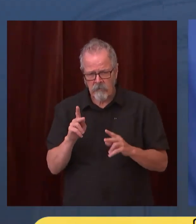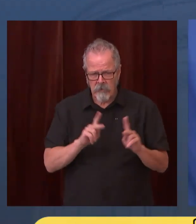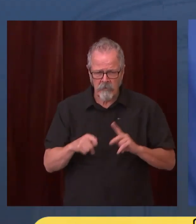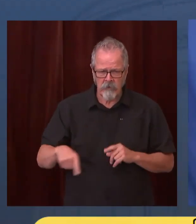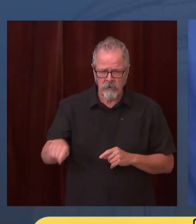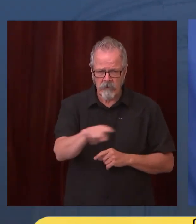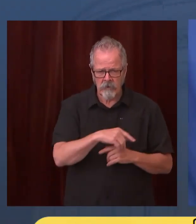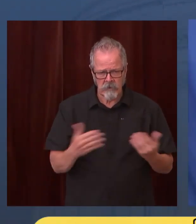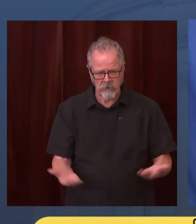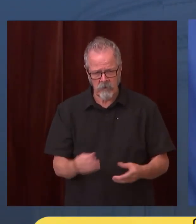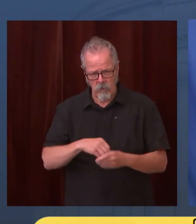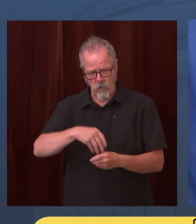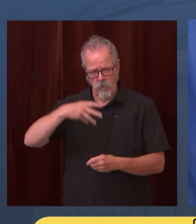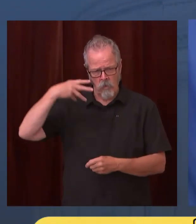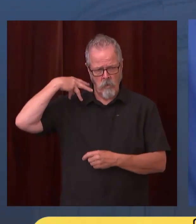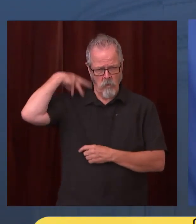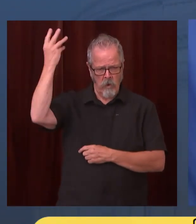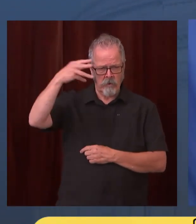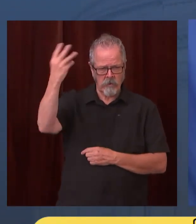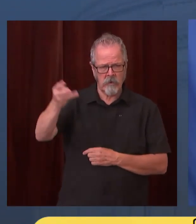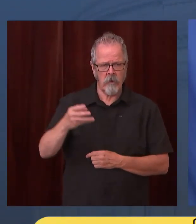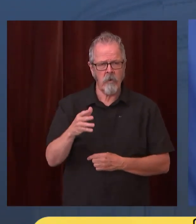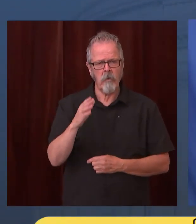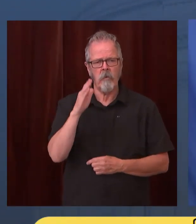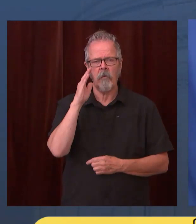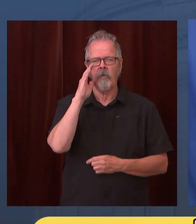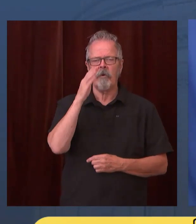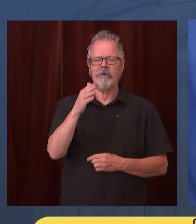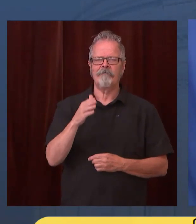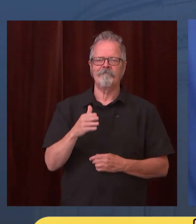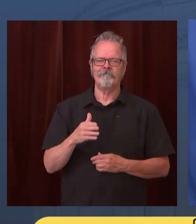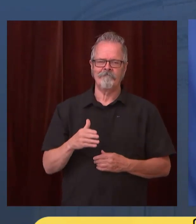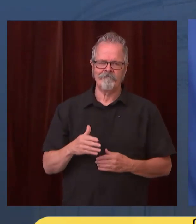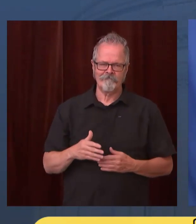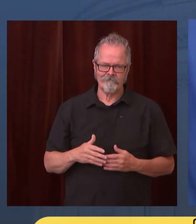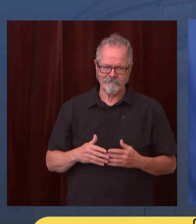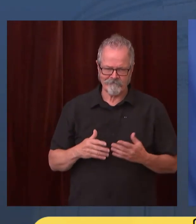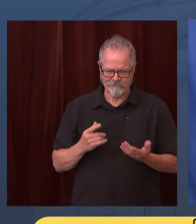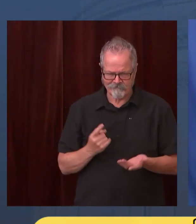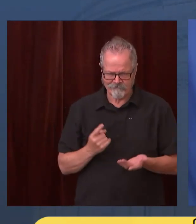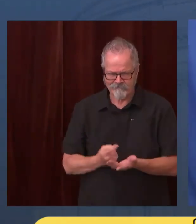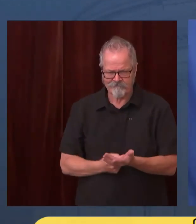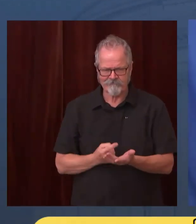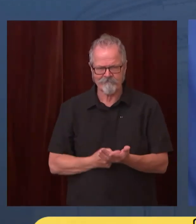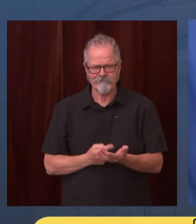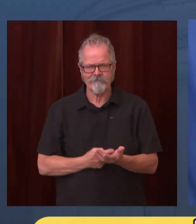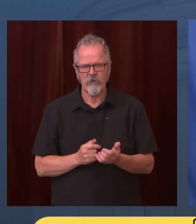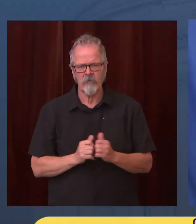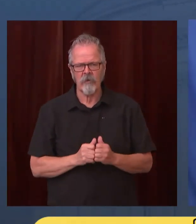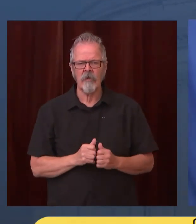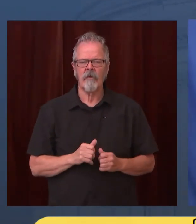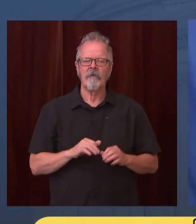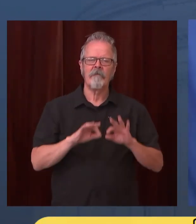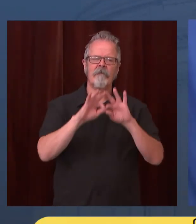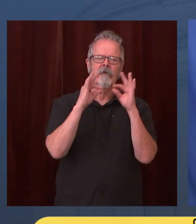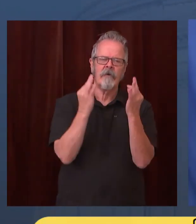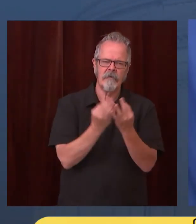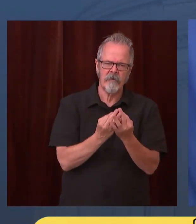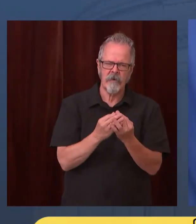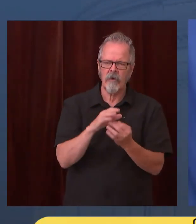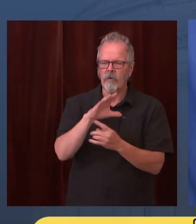join their relatives and their co-workers in a discussion of this issue. We all can be leaders